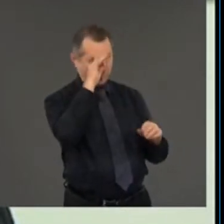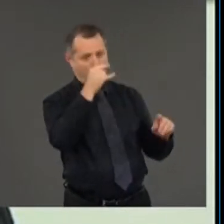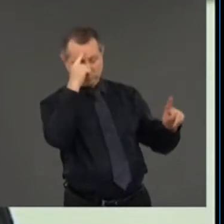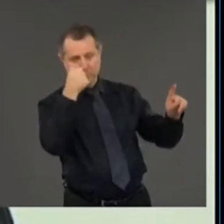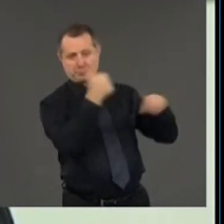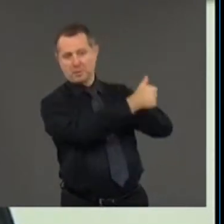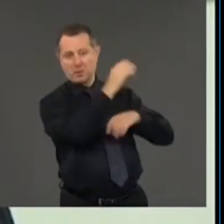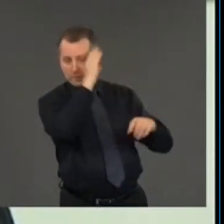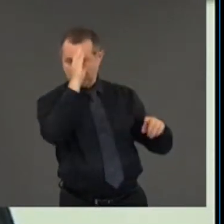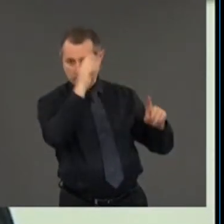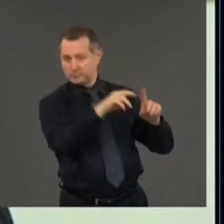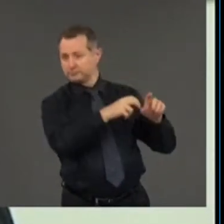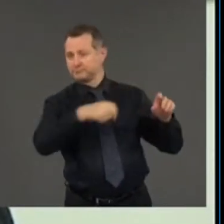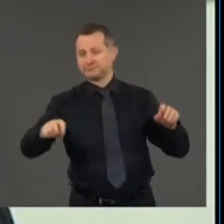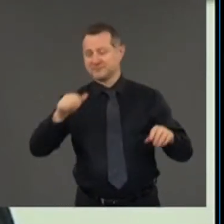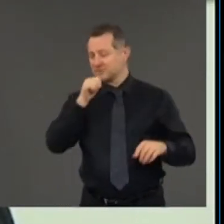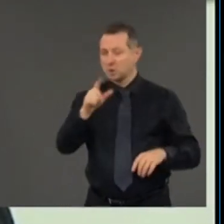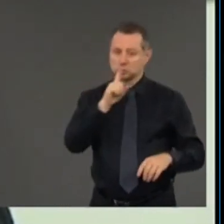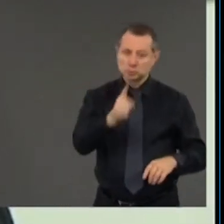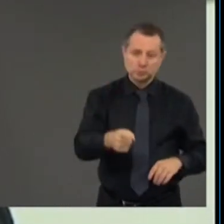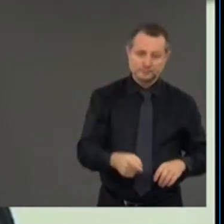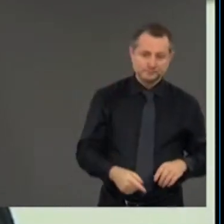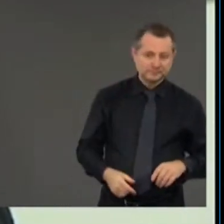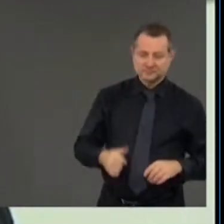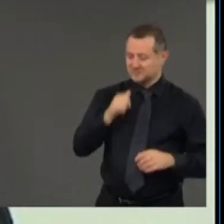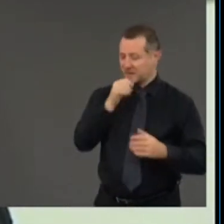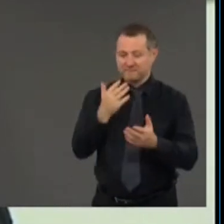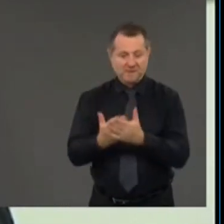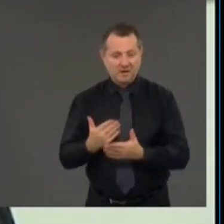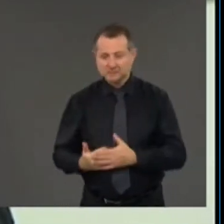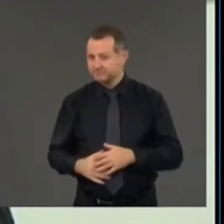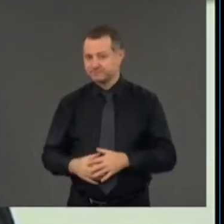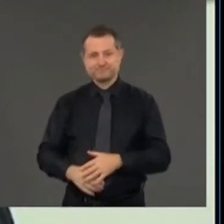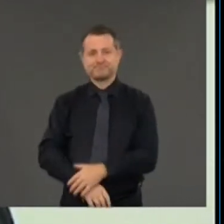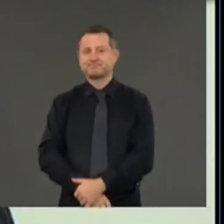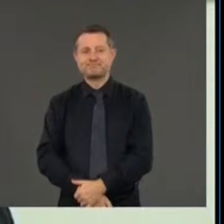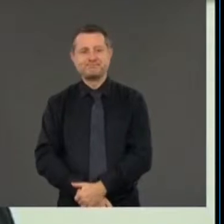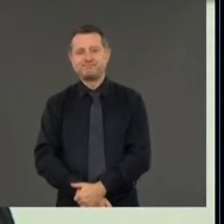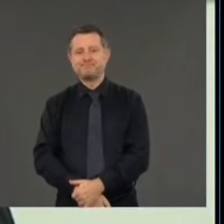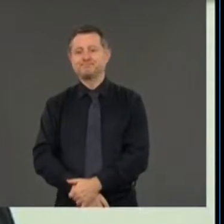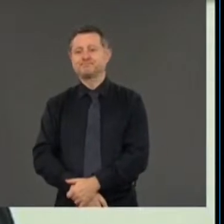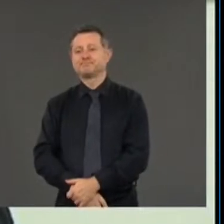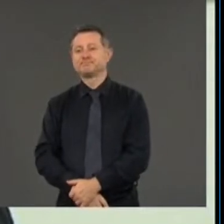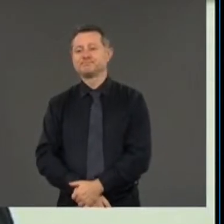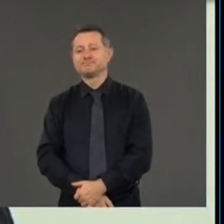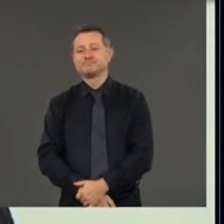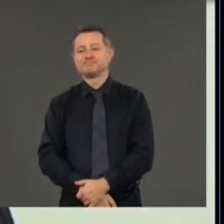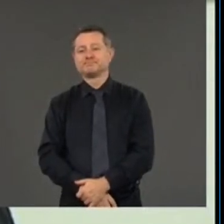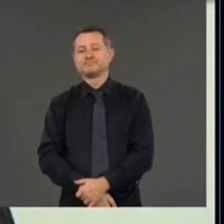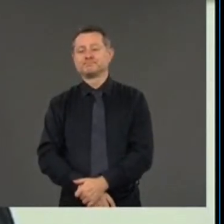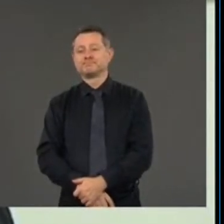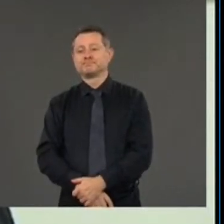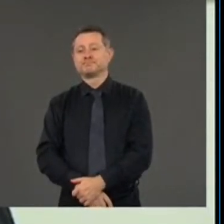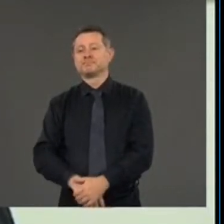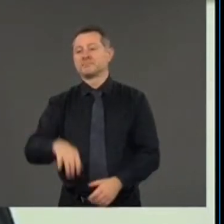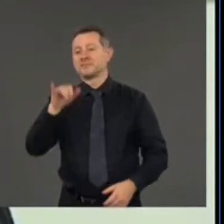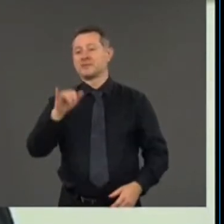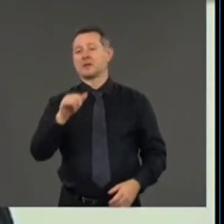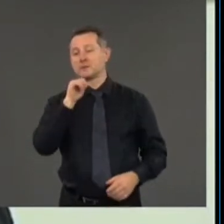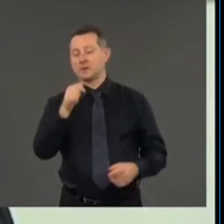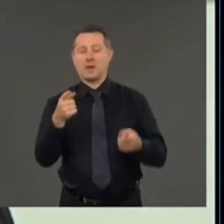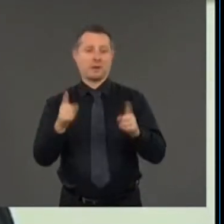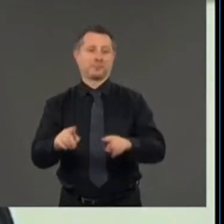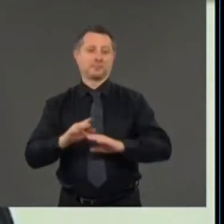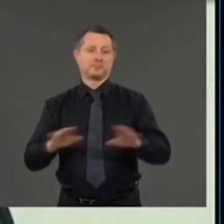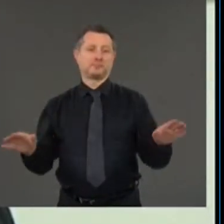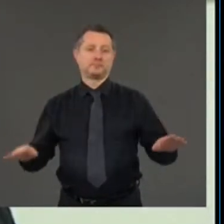That does not prove to be factual. That was not correct. That is not what happened, as was